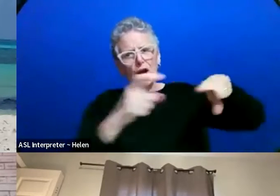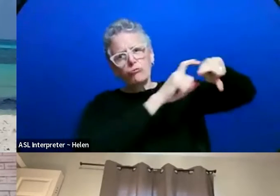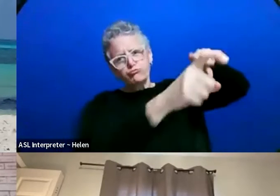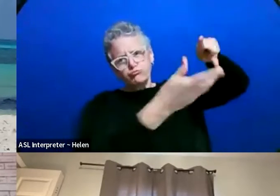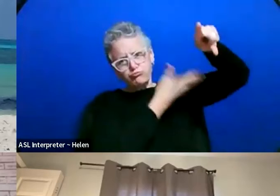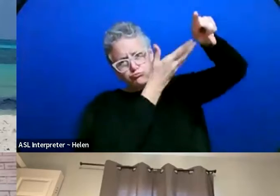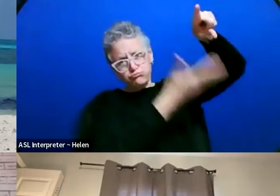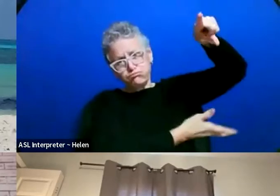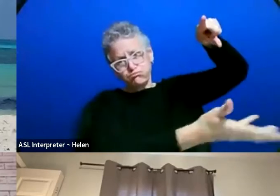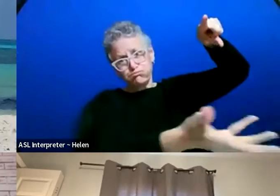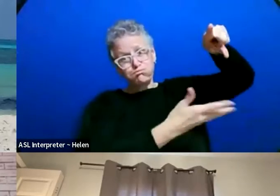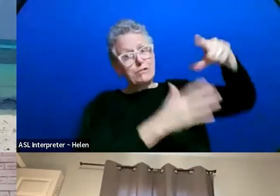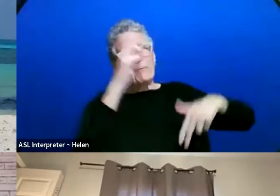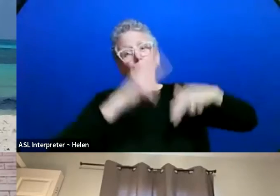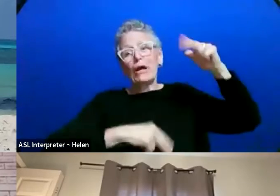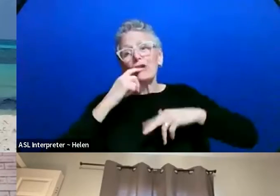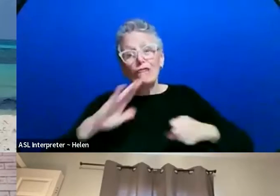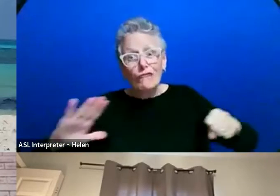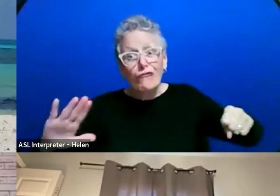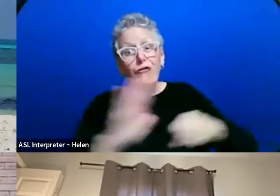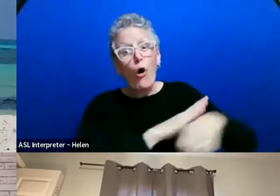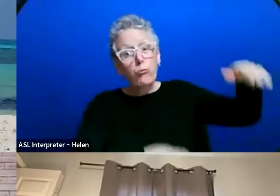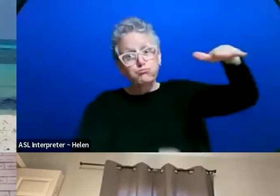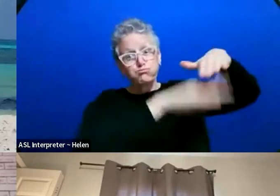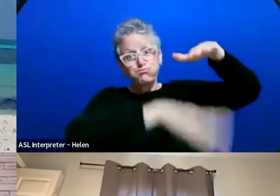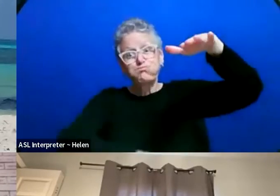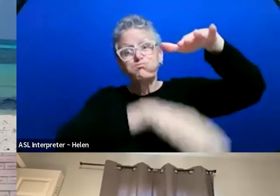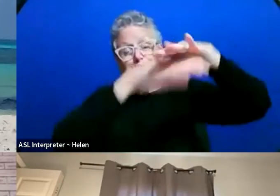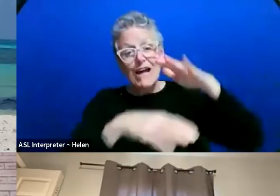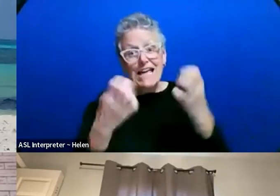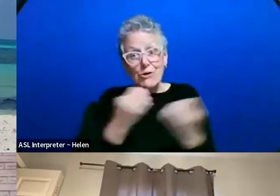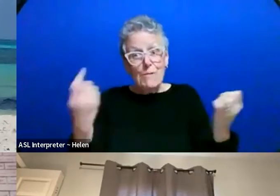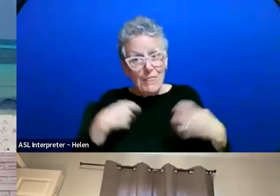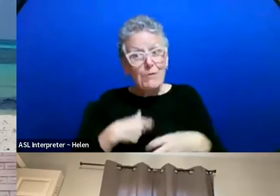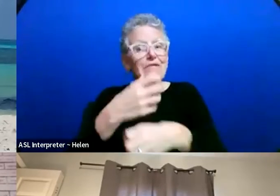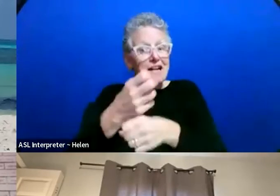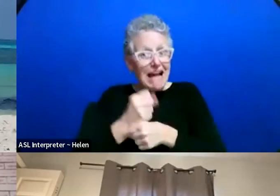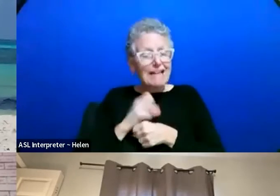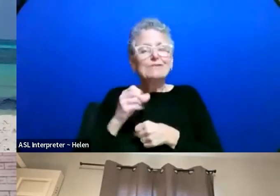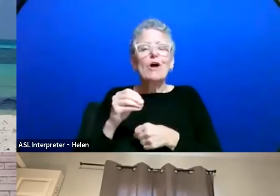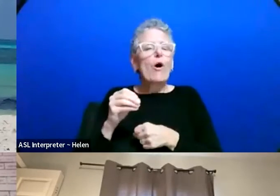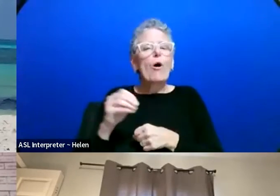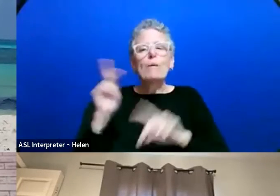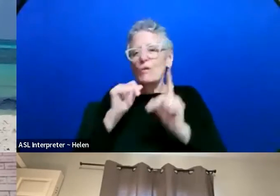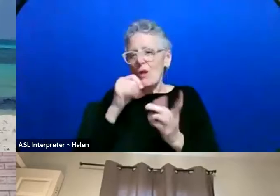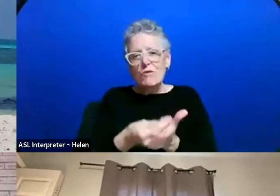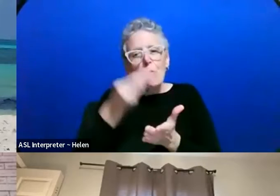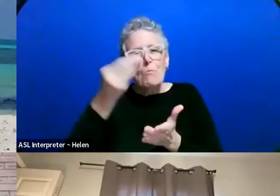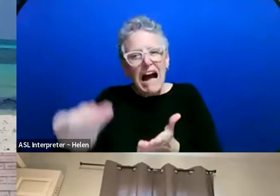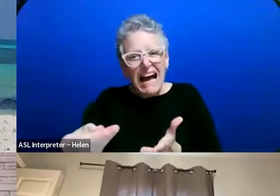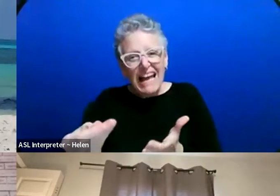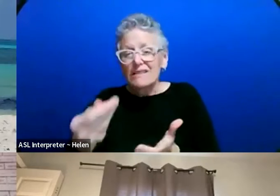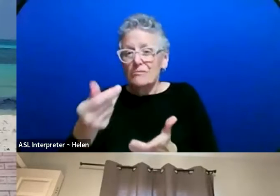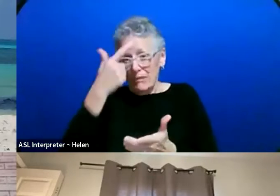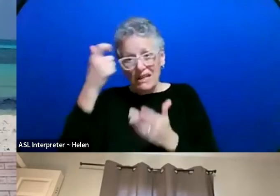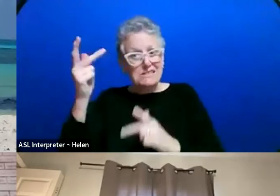it's a whole building practically, with equipment that we've obtained so that that's not a barrier to participation from our